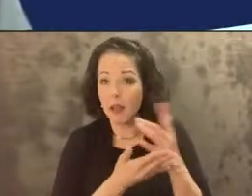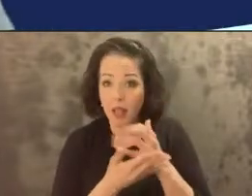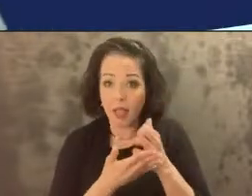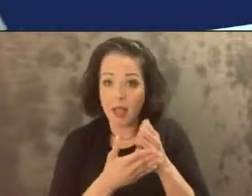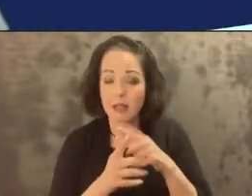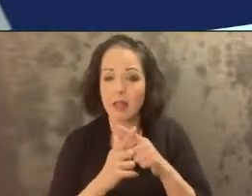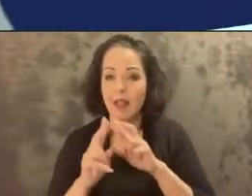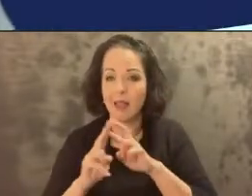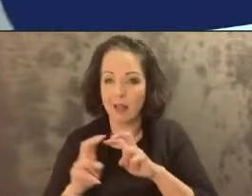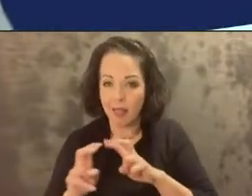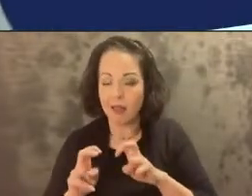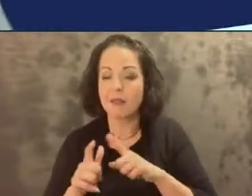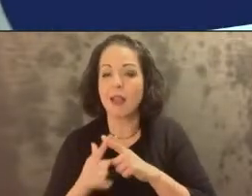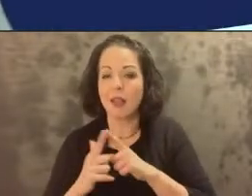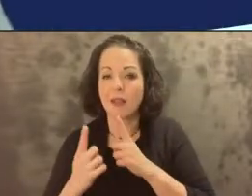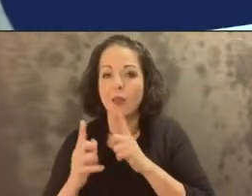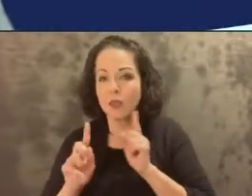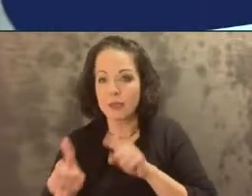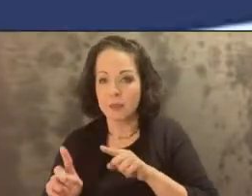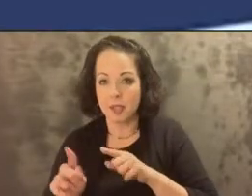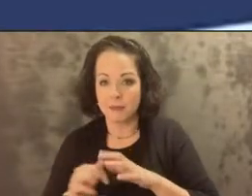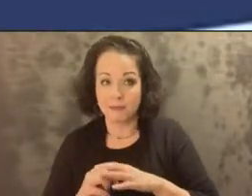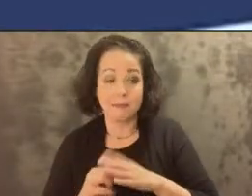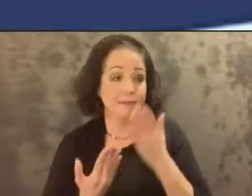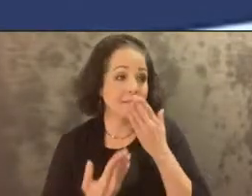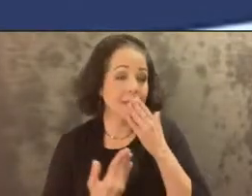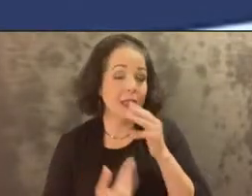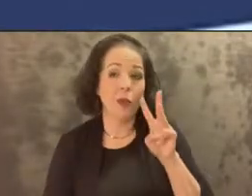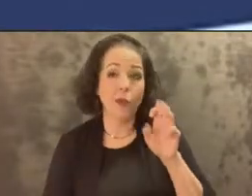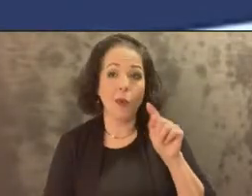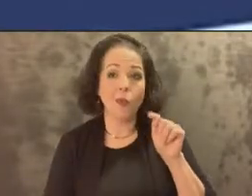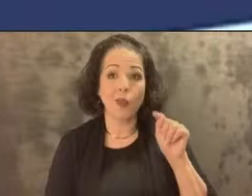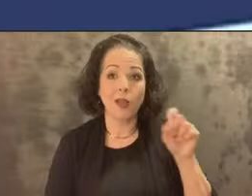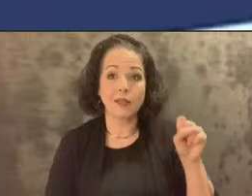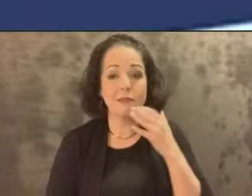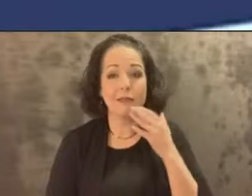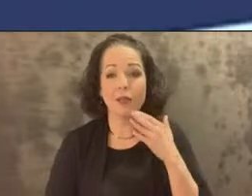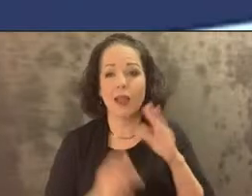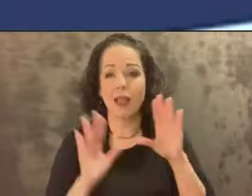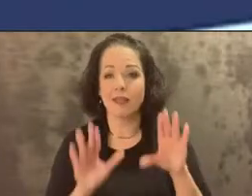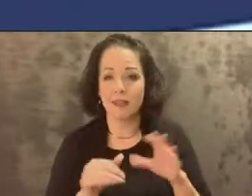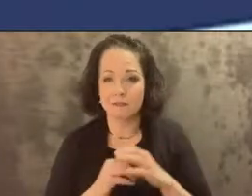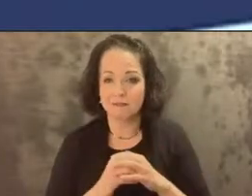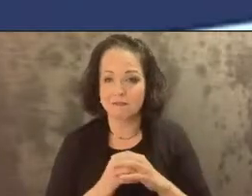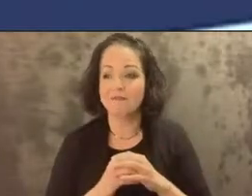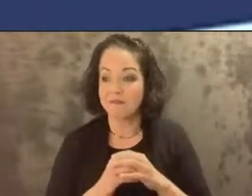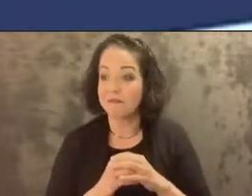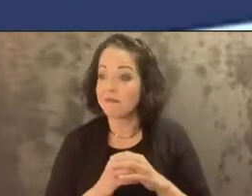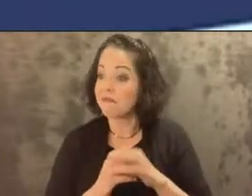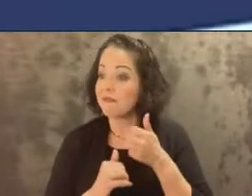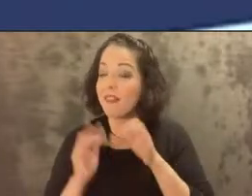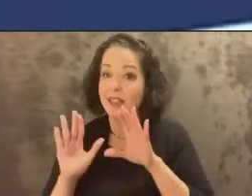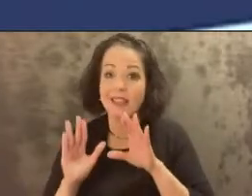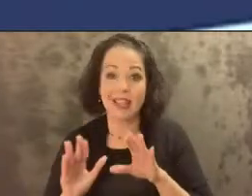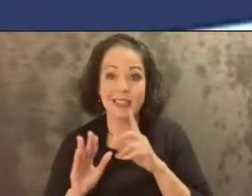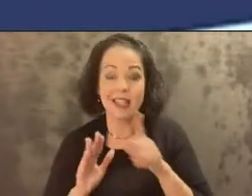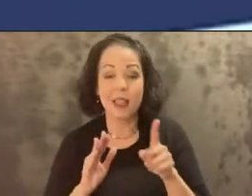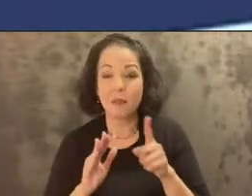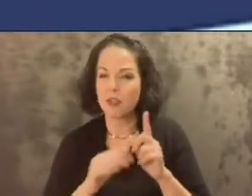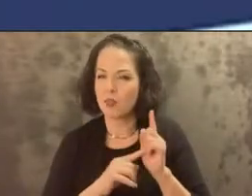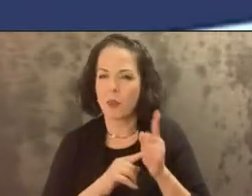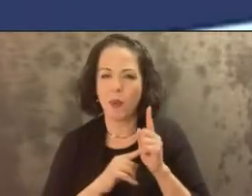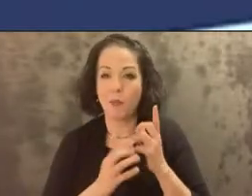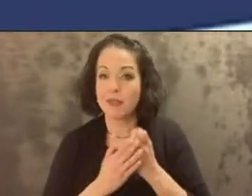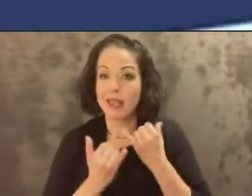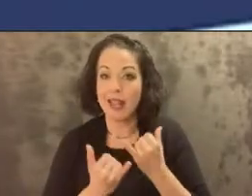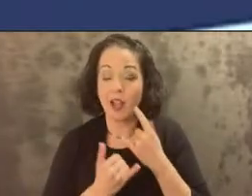you. Thank you, Mr. Watts. Excellent. All right, fantastic. Let me just take a moment here to